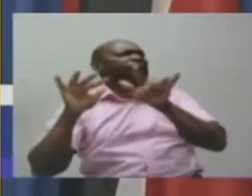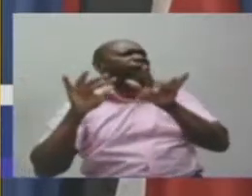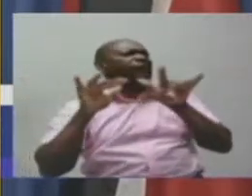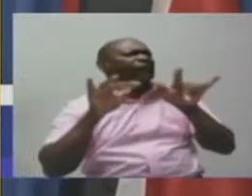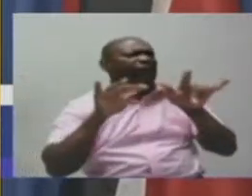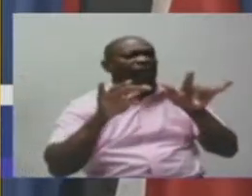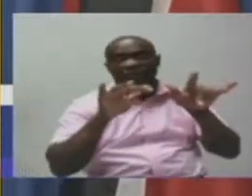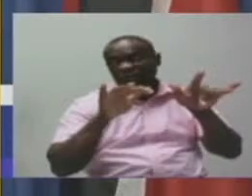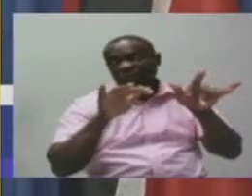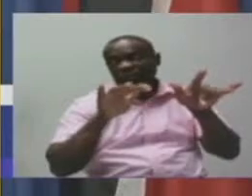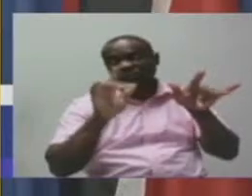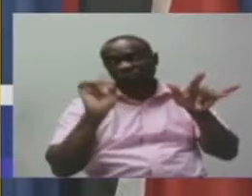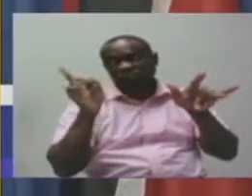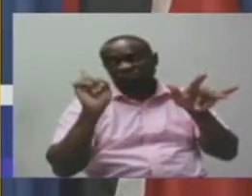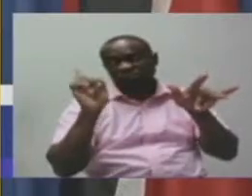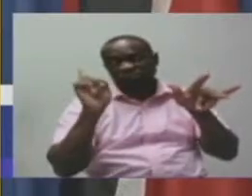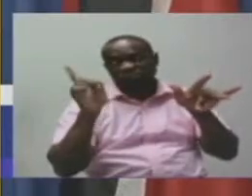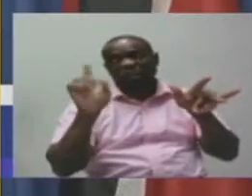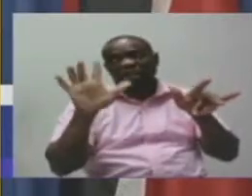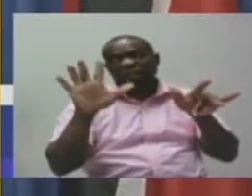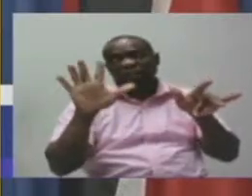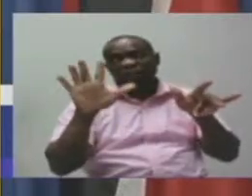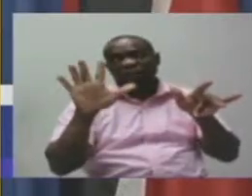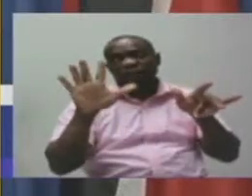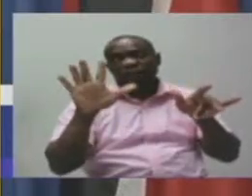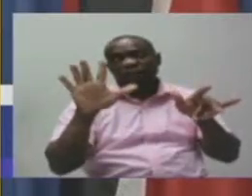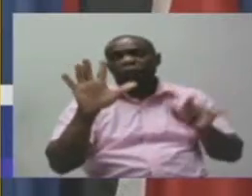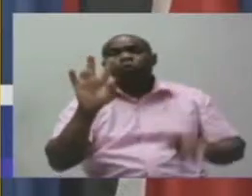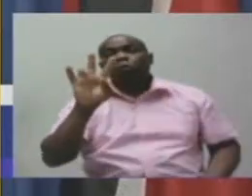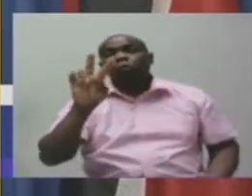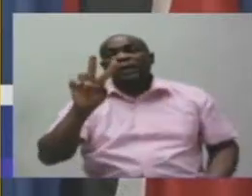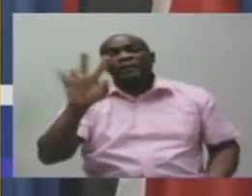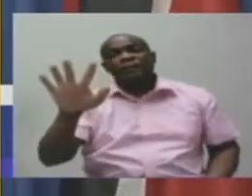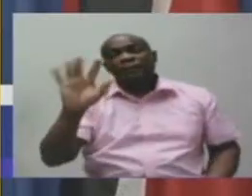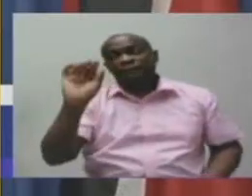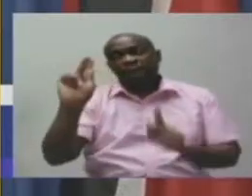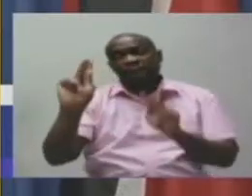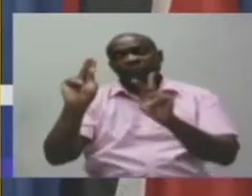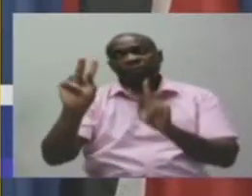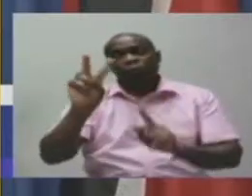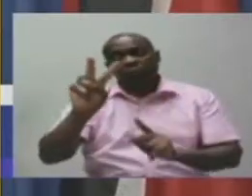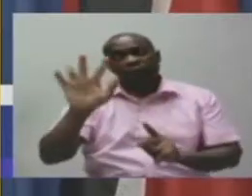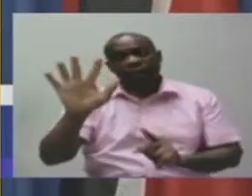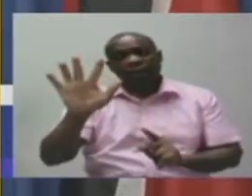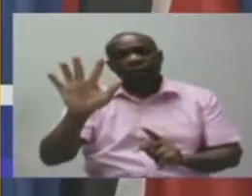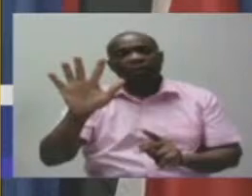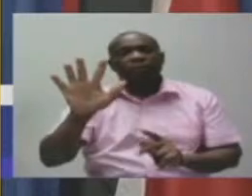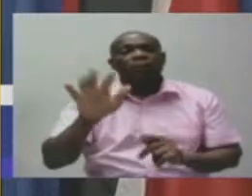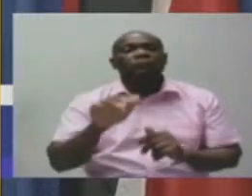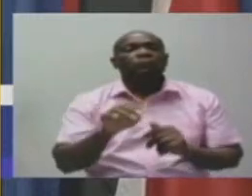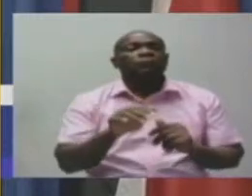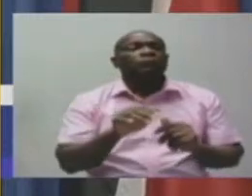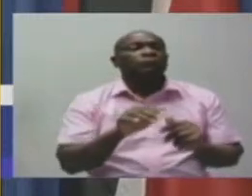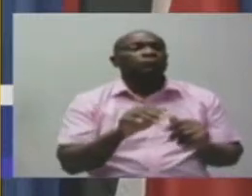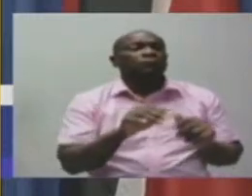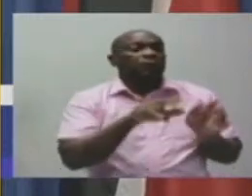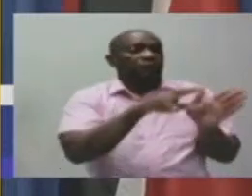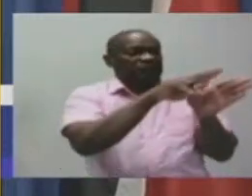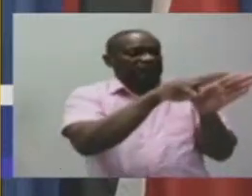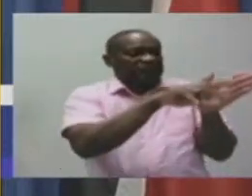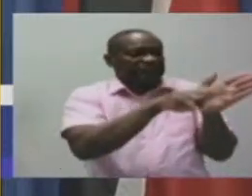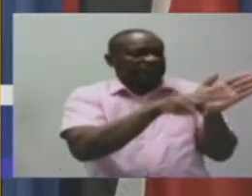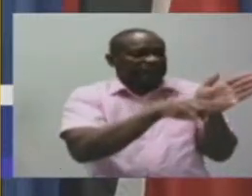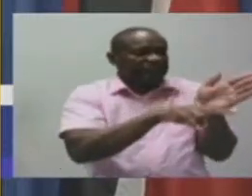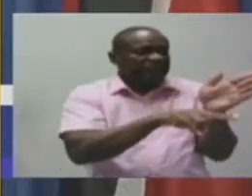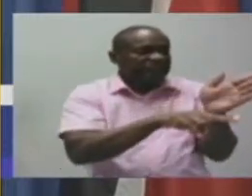have 50% occupancy at the church for mourners, but at the graveside, 25 persons at